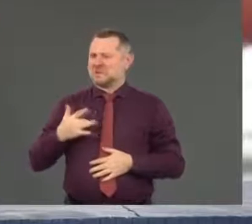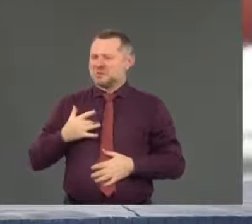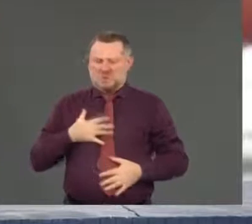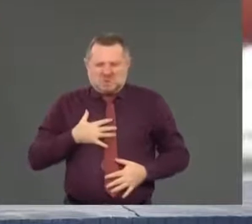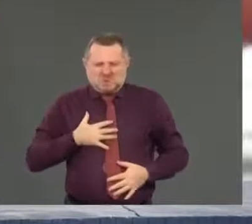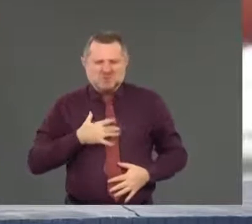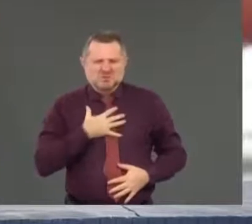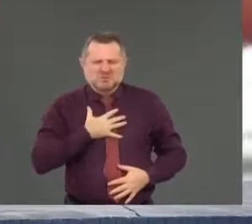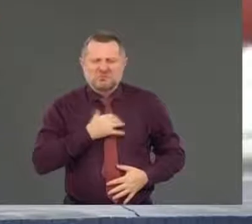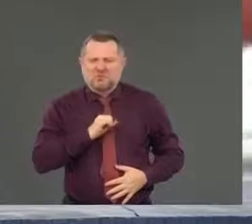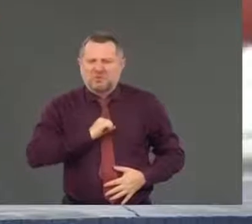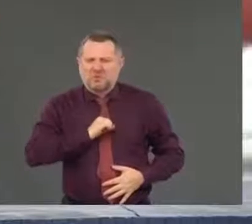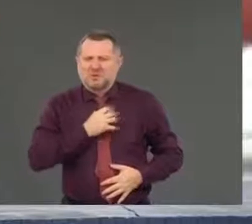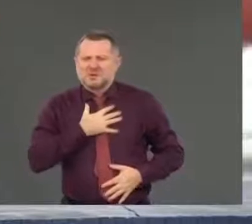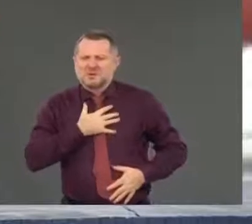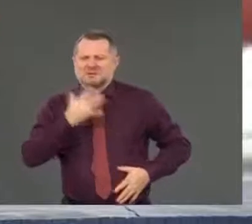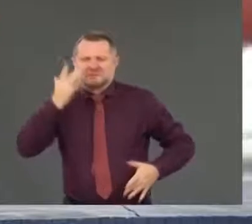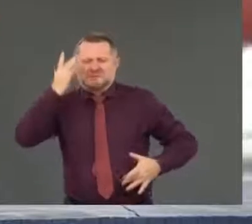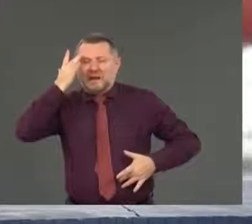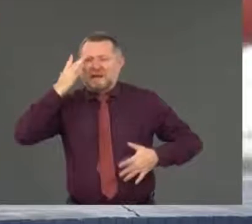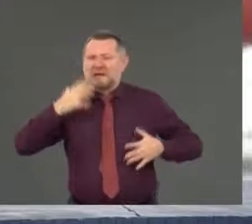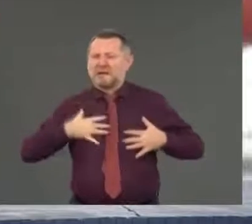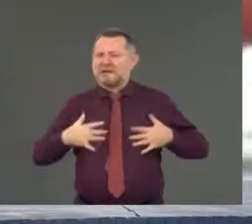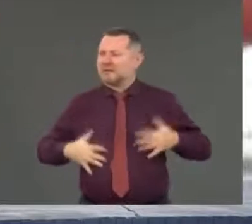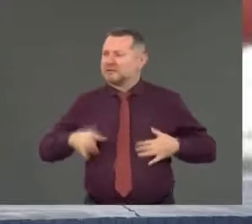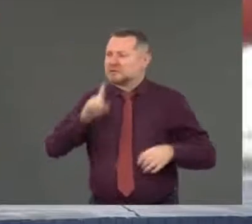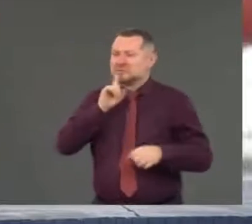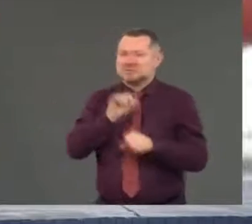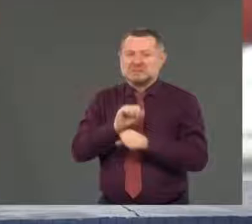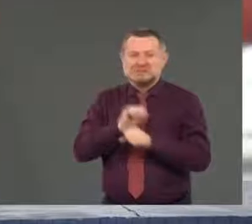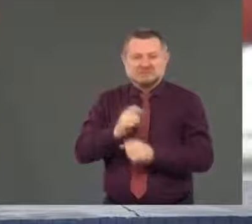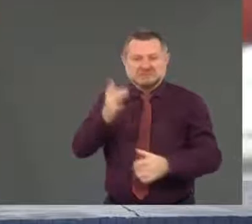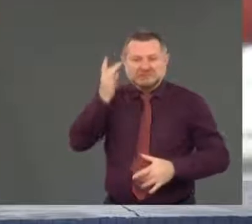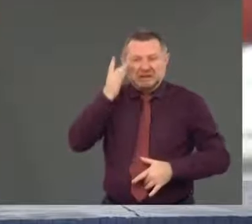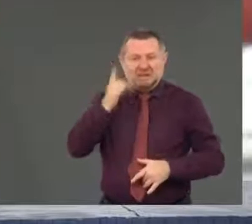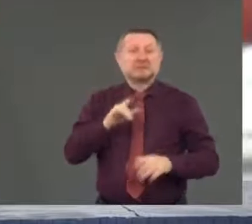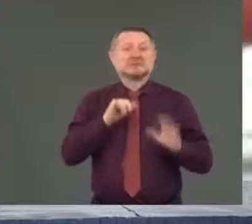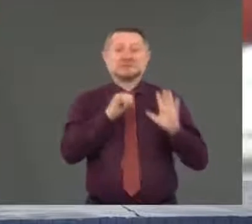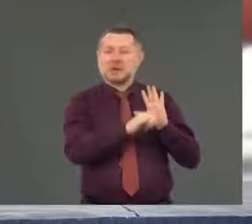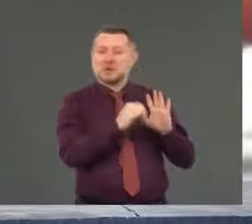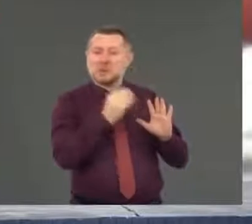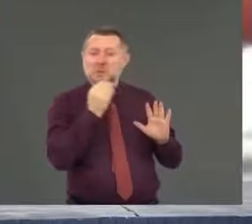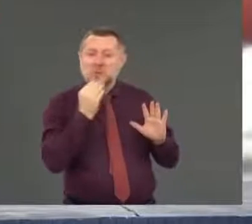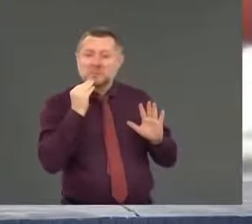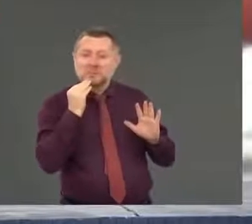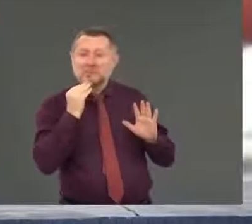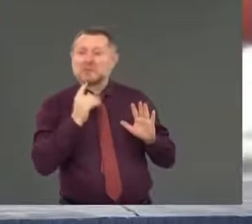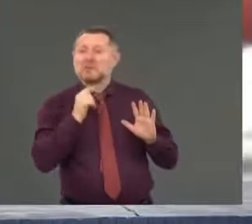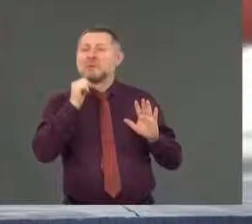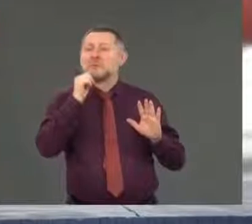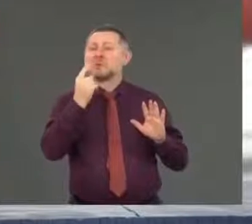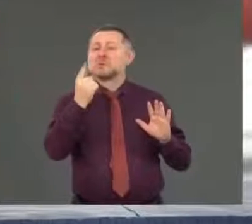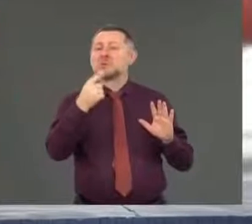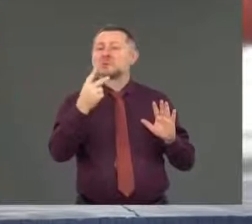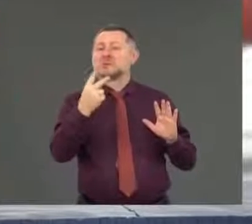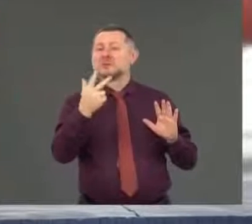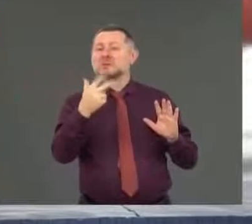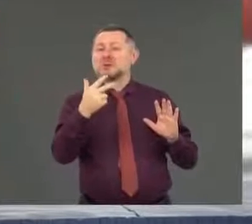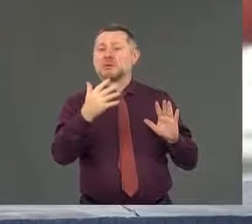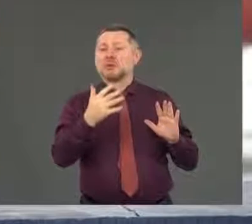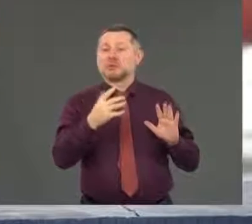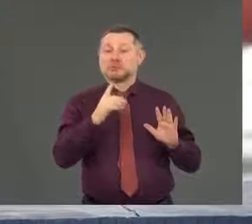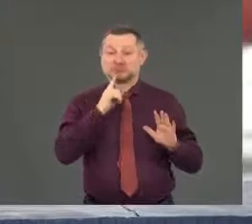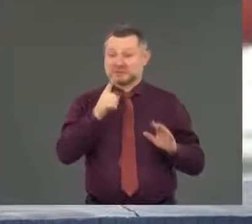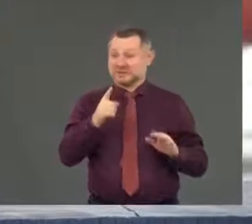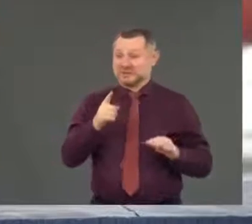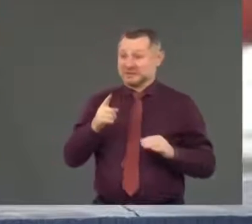home, or you might not. If you feel ill to stay home, you'd be home for a few days. But it's like 10